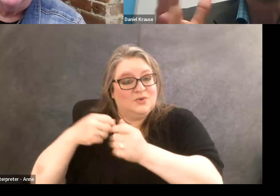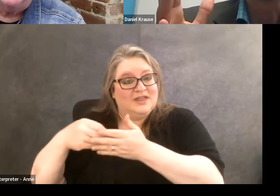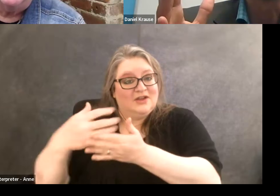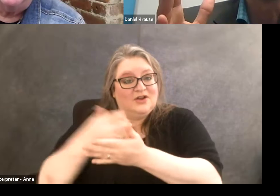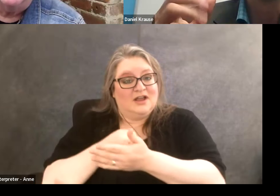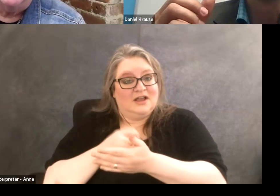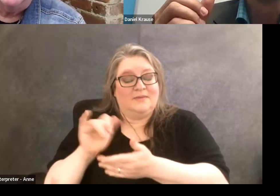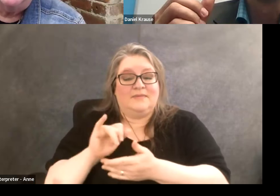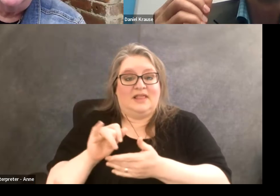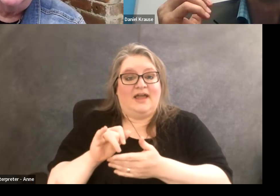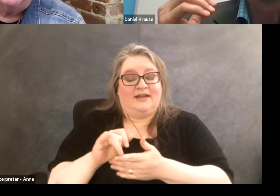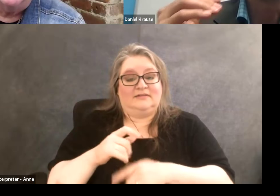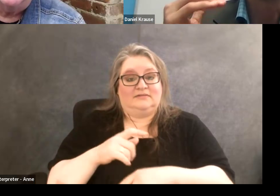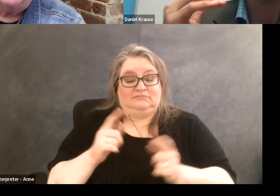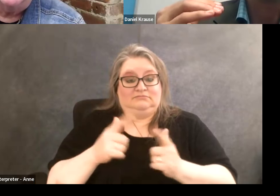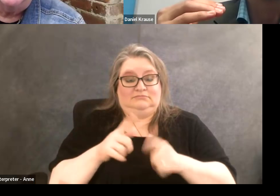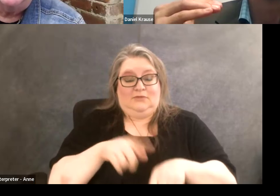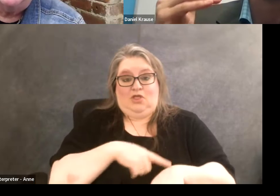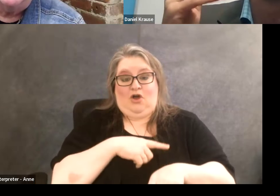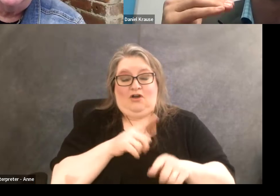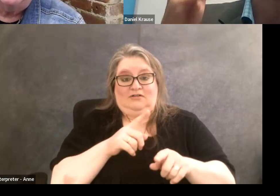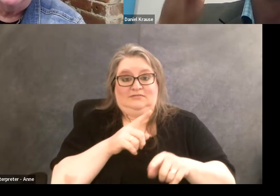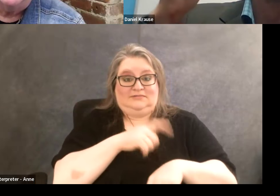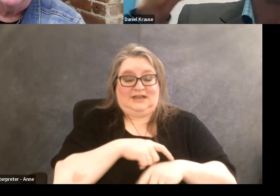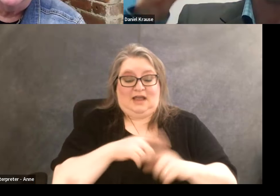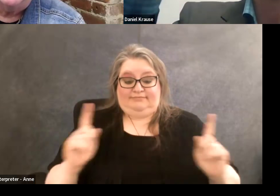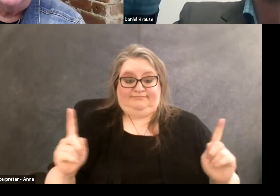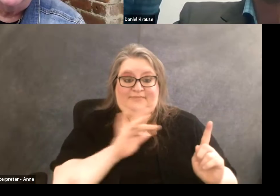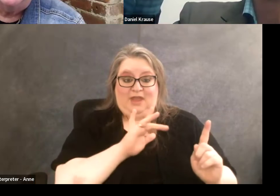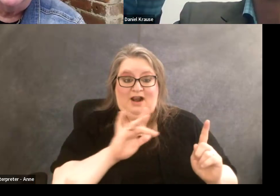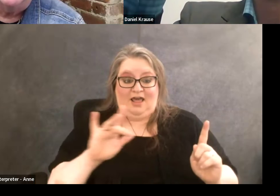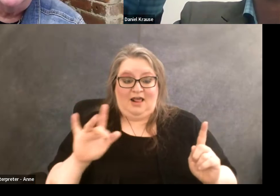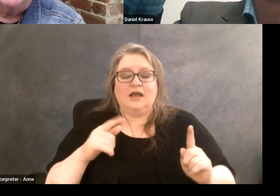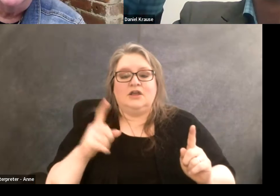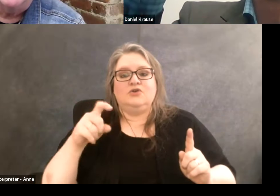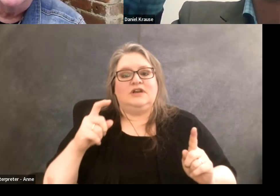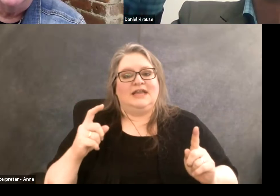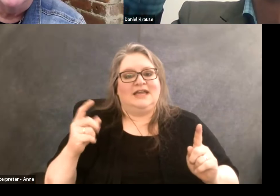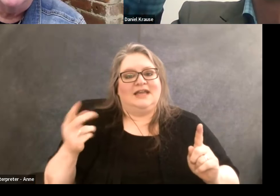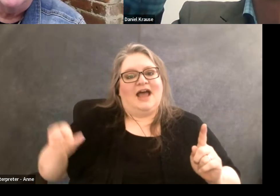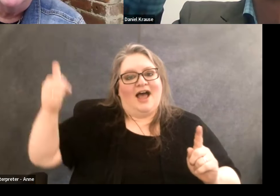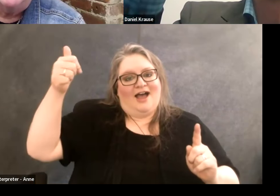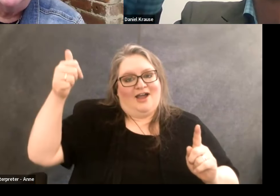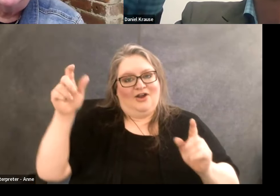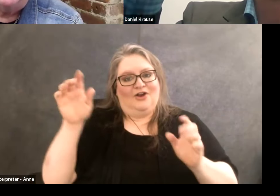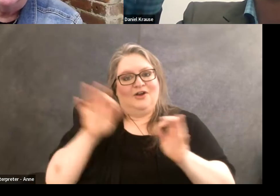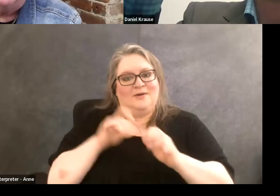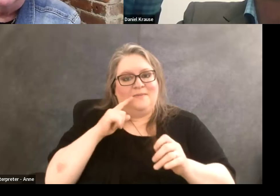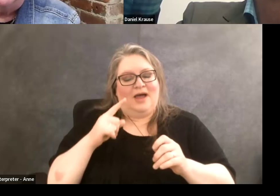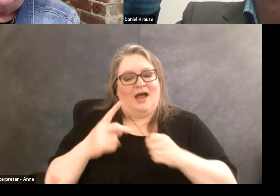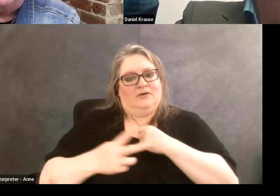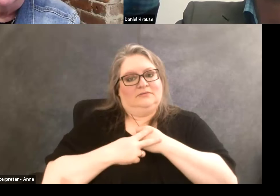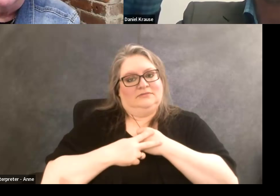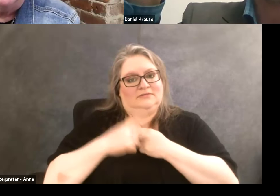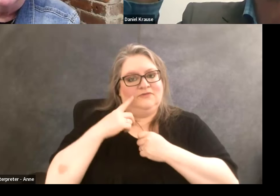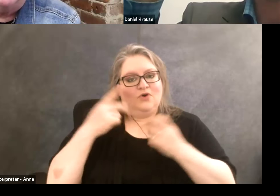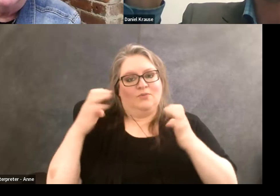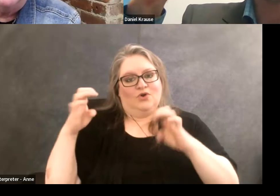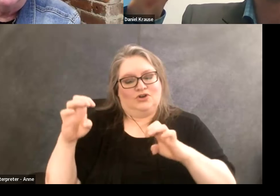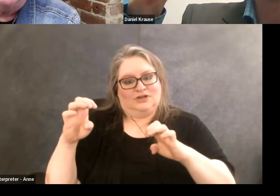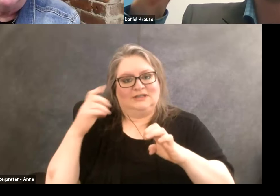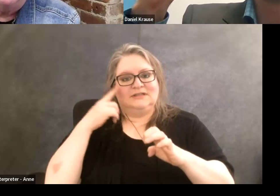in large periods of time, you need to have a much higher amount of money piled away for your emergency cash so